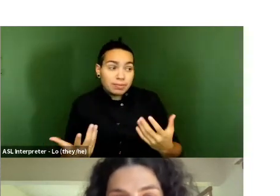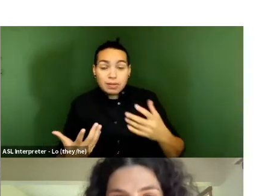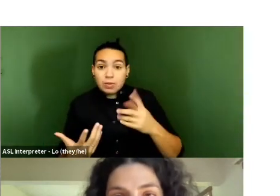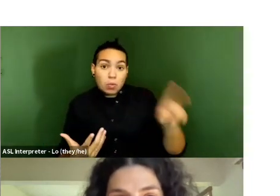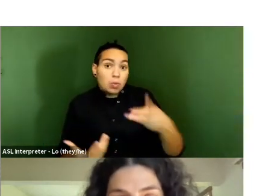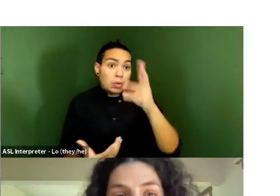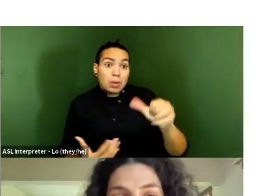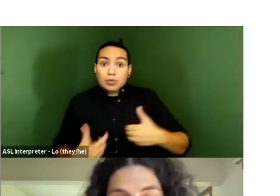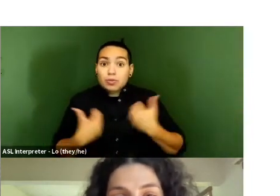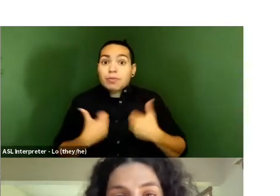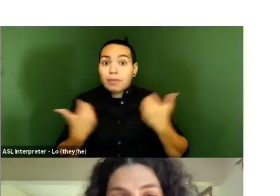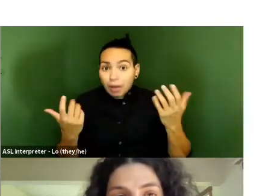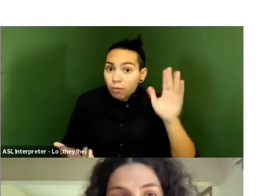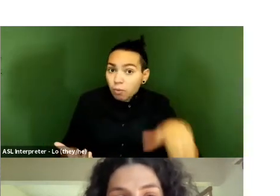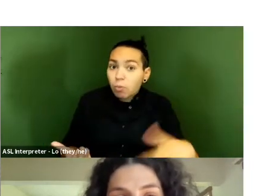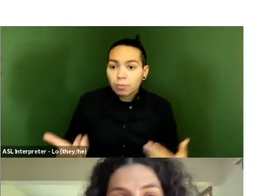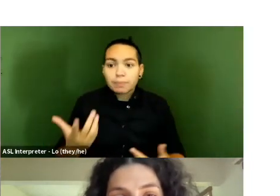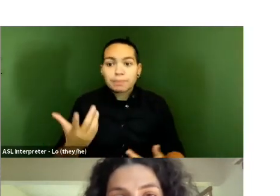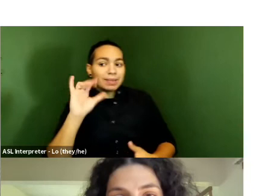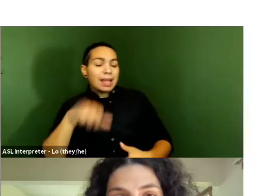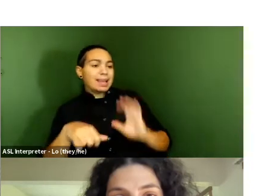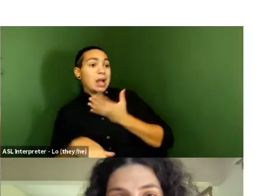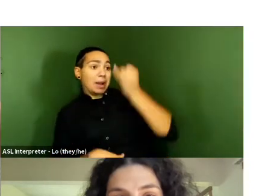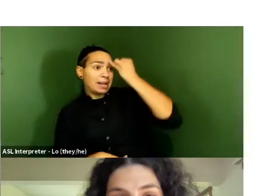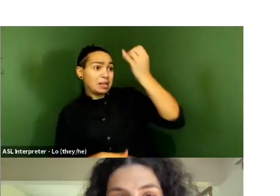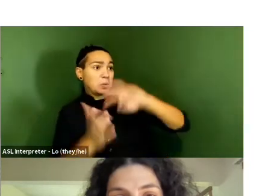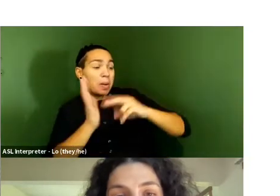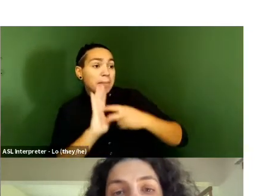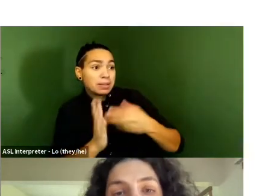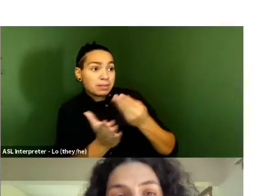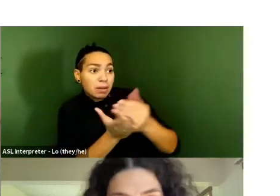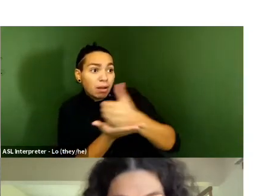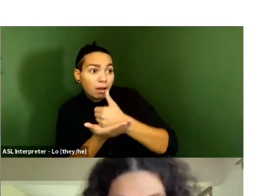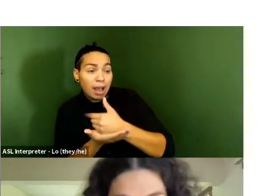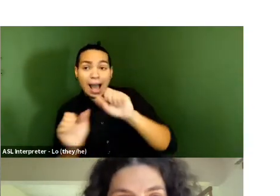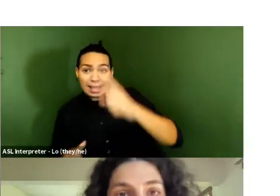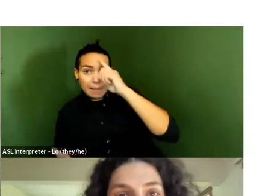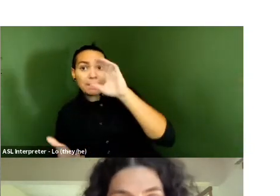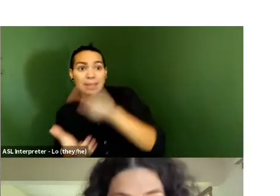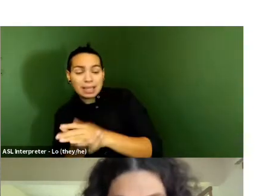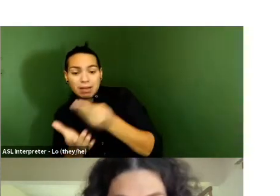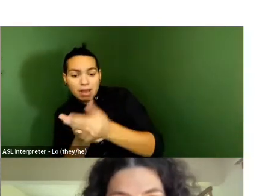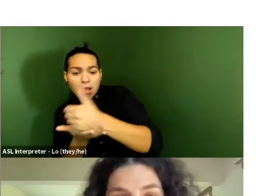I think also our ideas of prosperity, like they can be anti-capitalist. Like we don't have to think about like the ability to